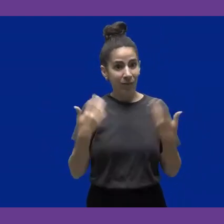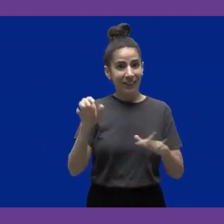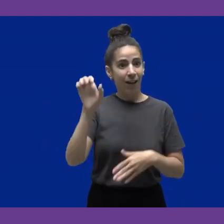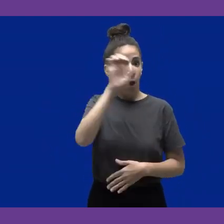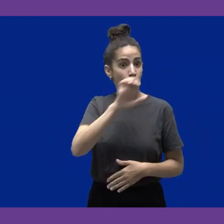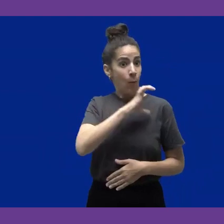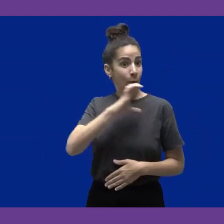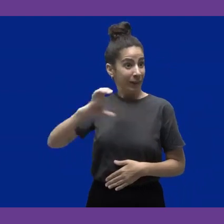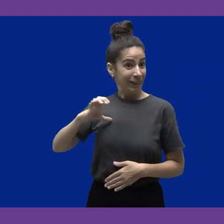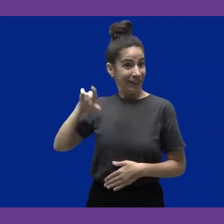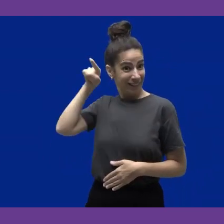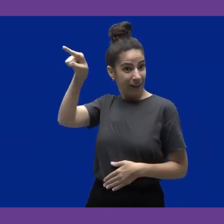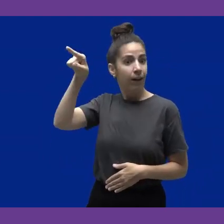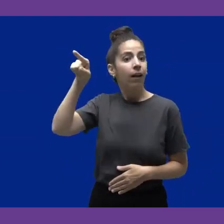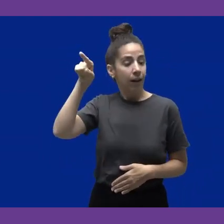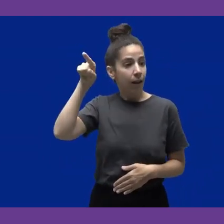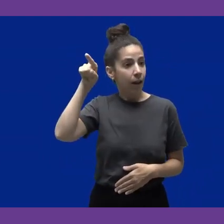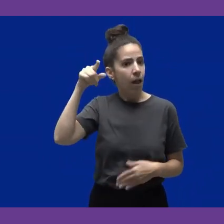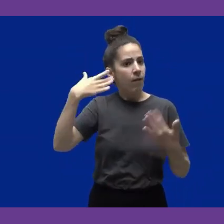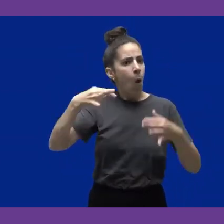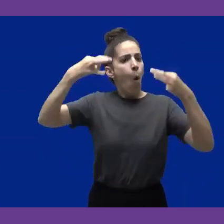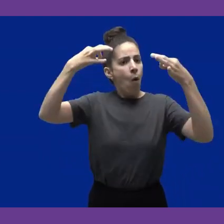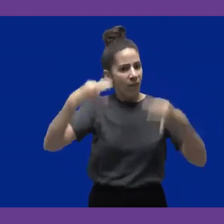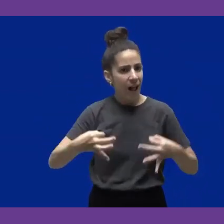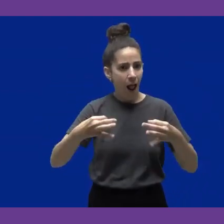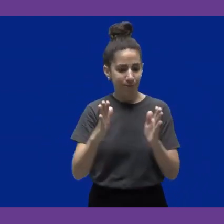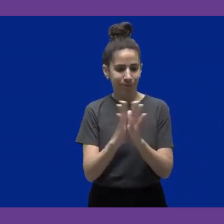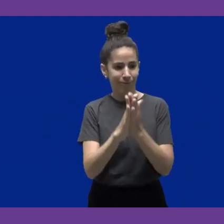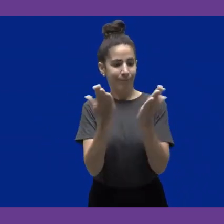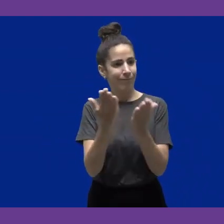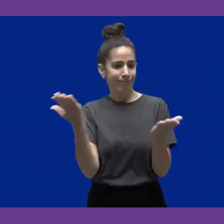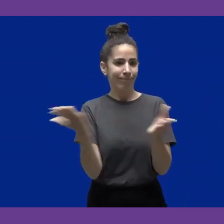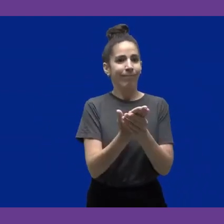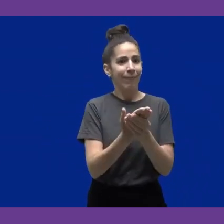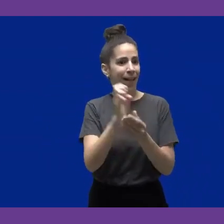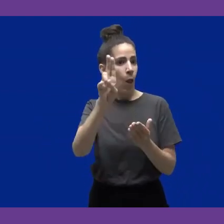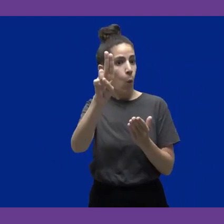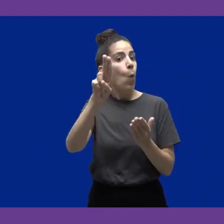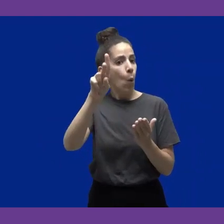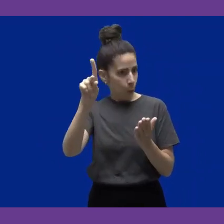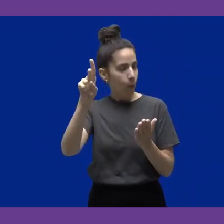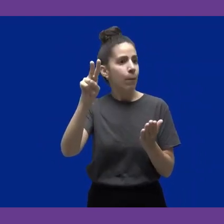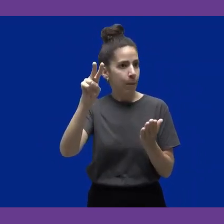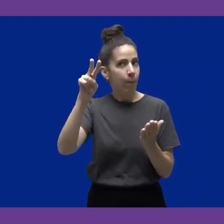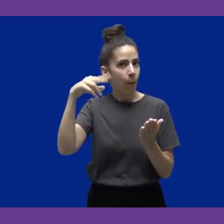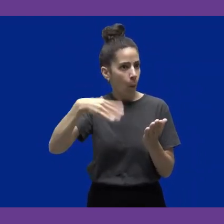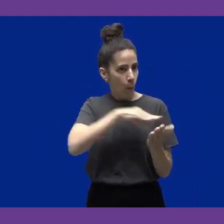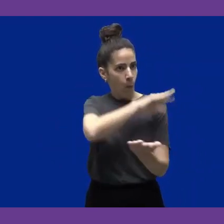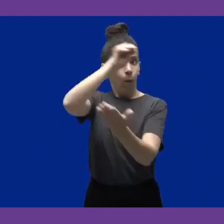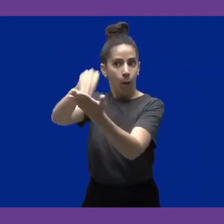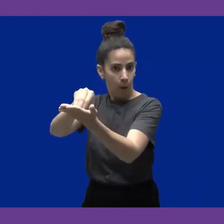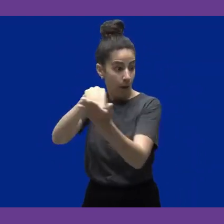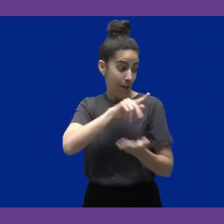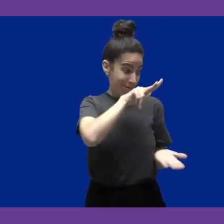means that the European Commission needs to check that the standard really provides presumption of conformity,